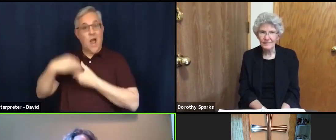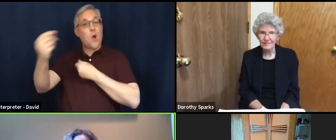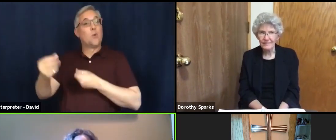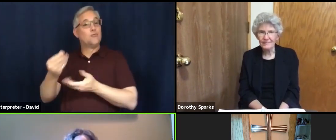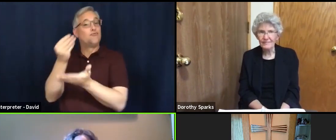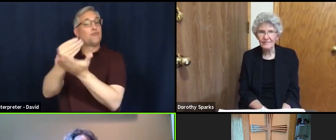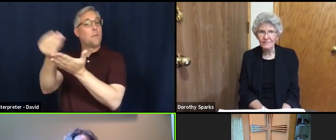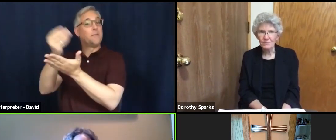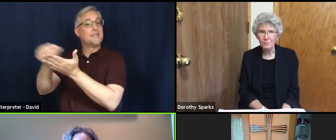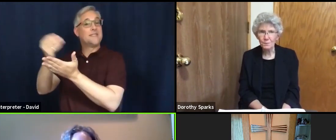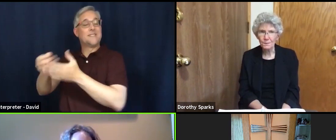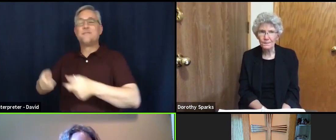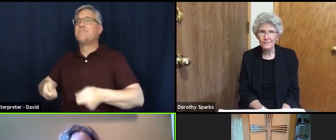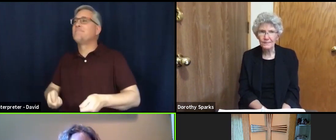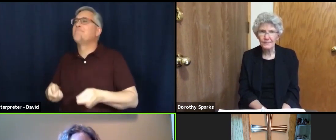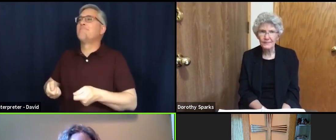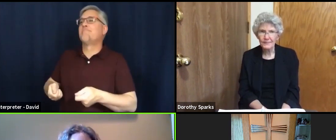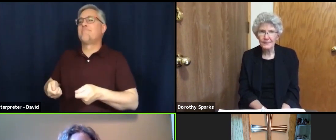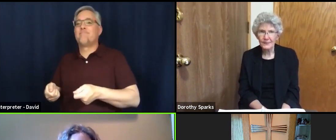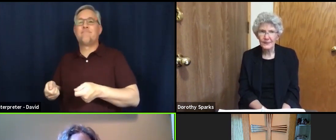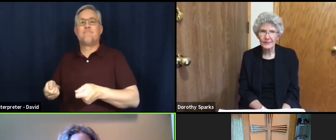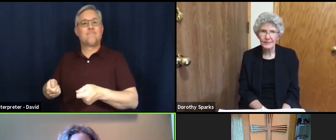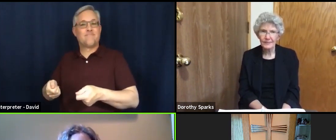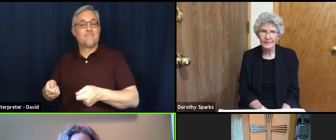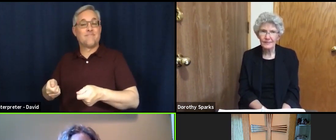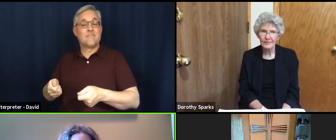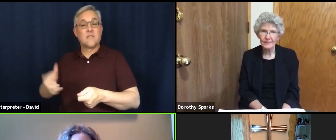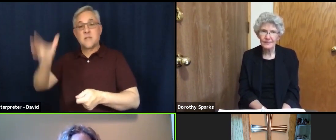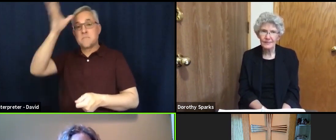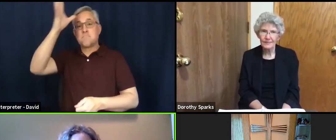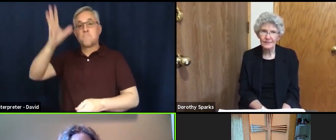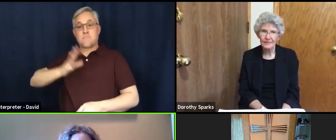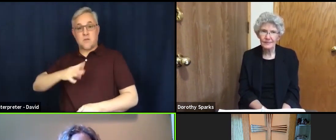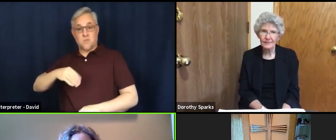and a man spit on her face.